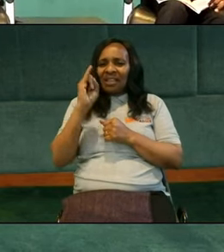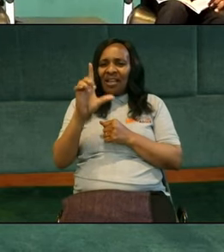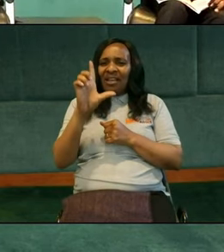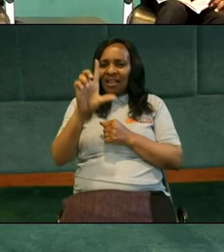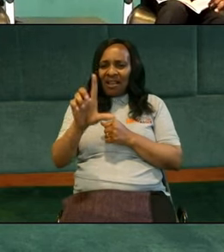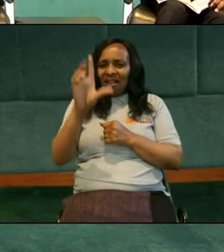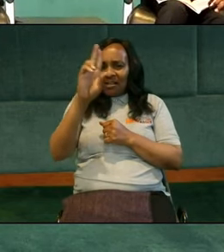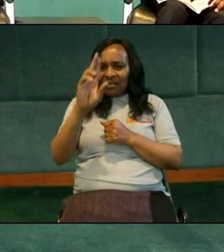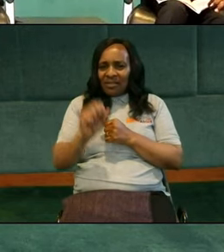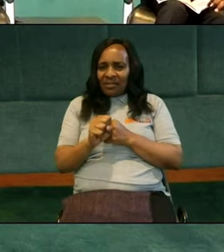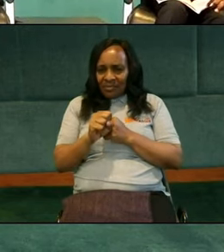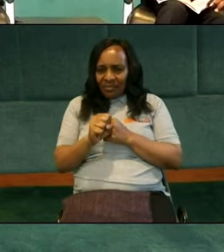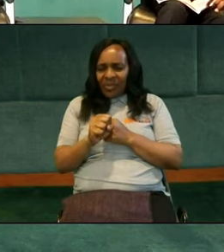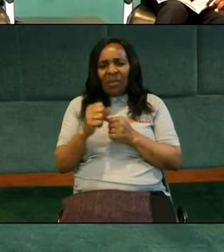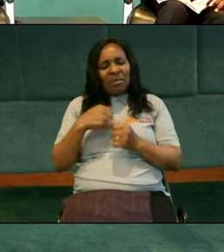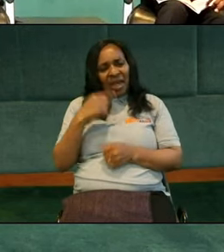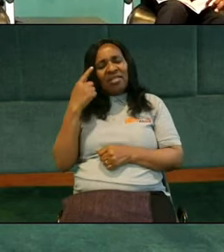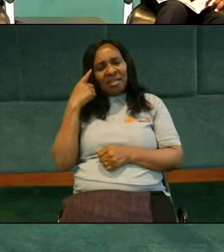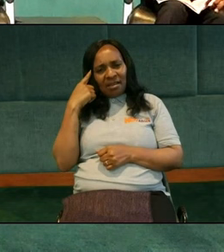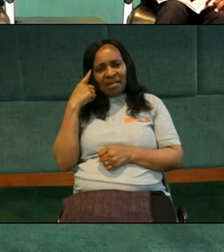think that's